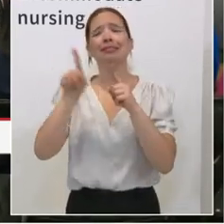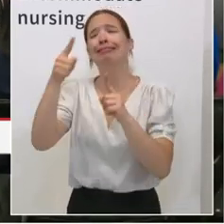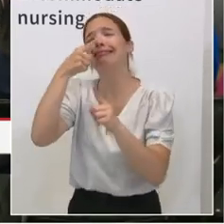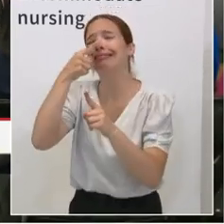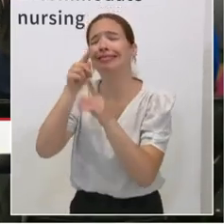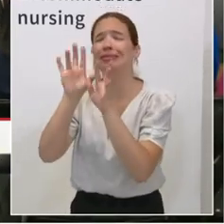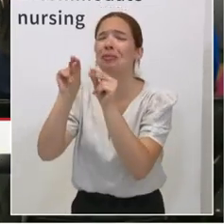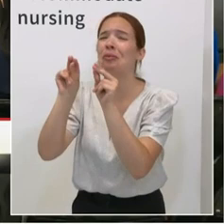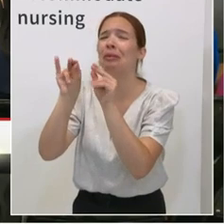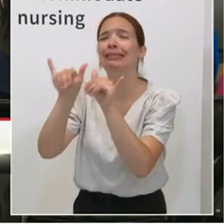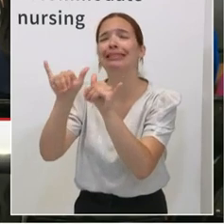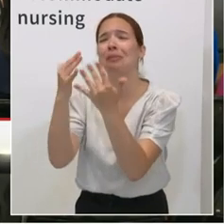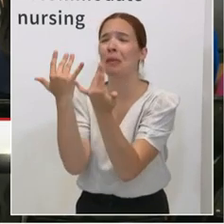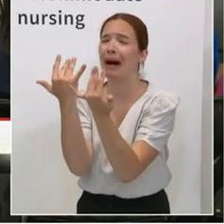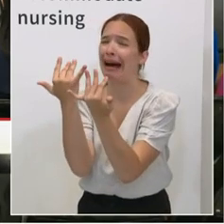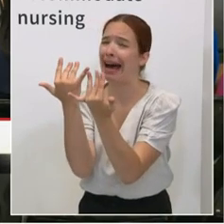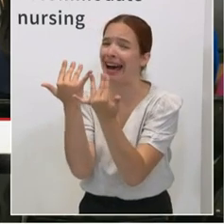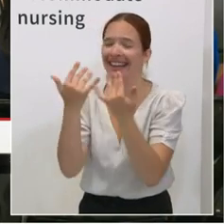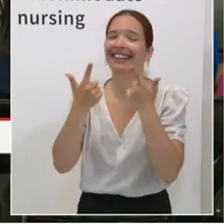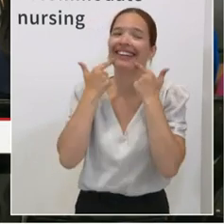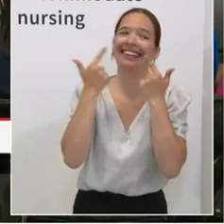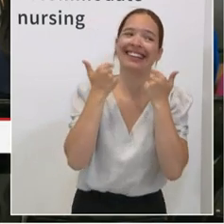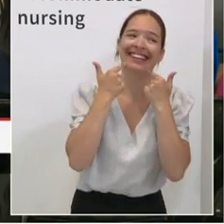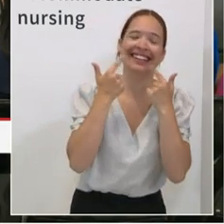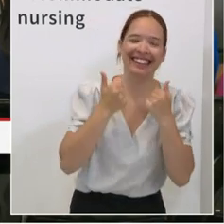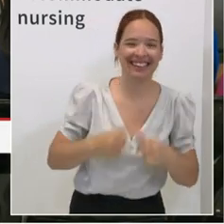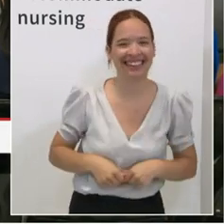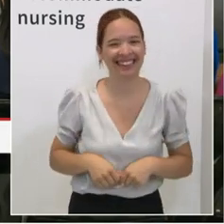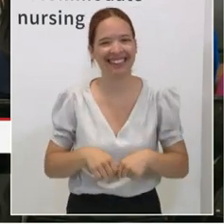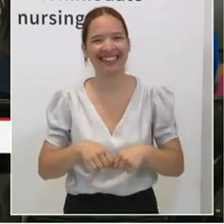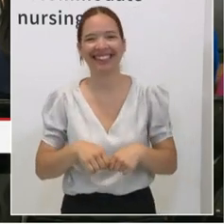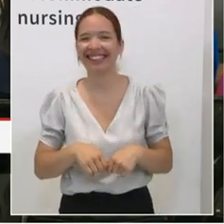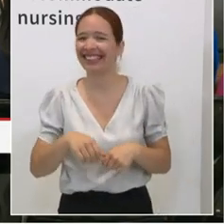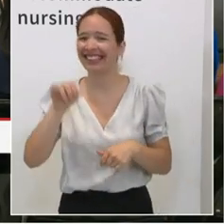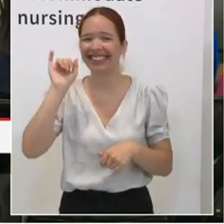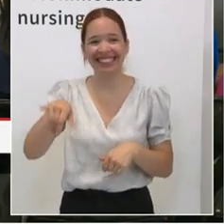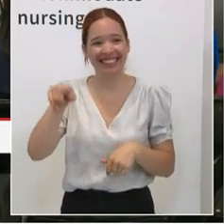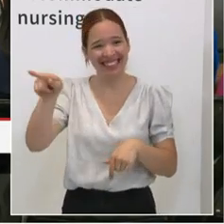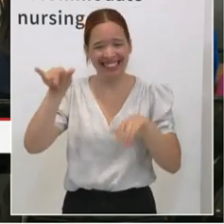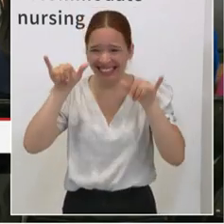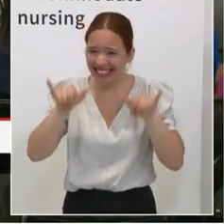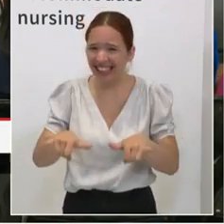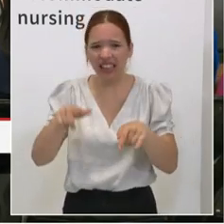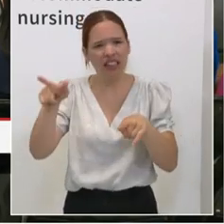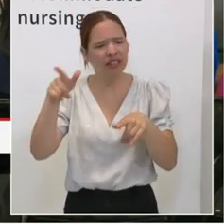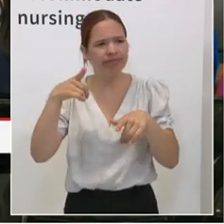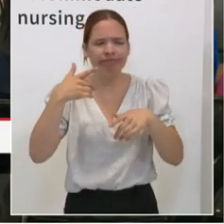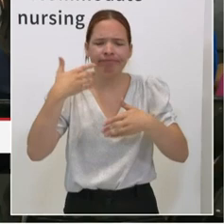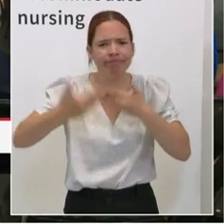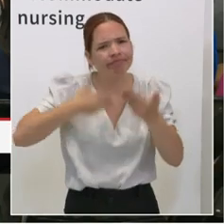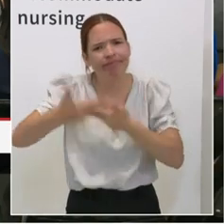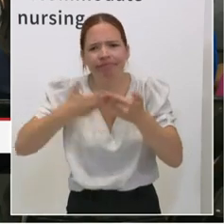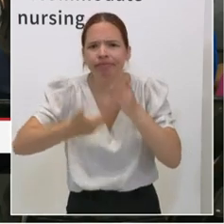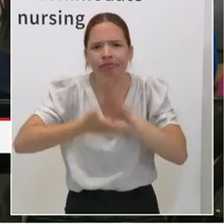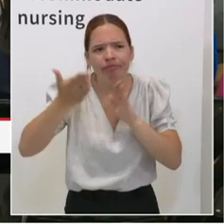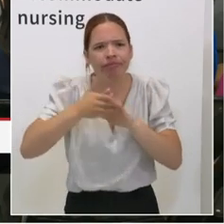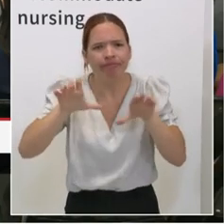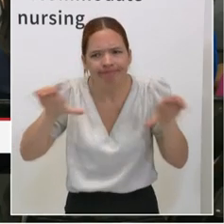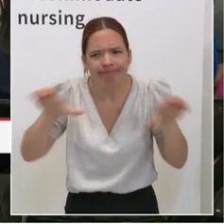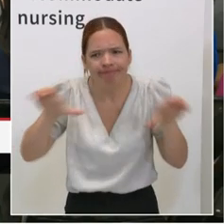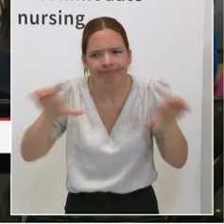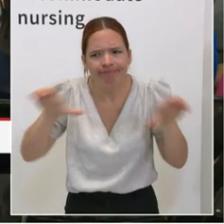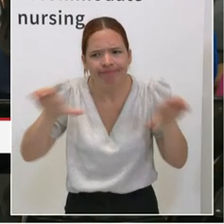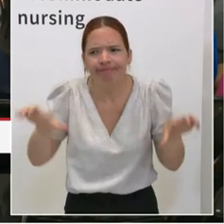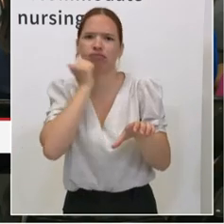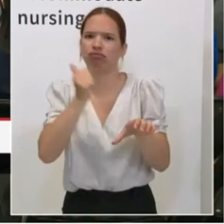also managing the day-to-day operations at DC Health until Dr. Bennett begins her service